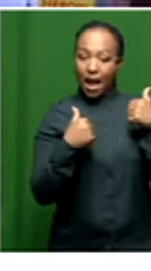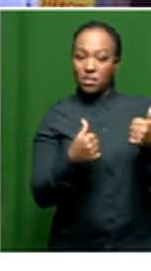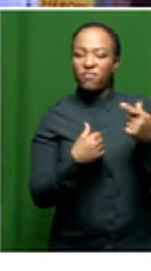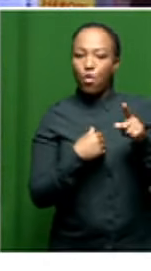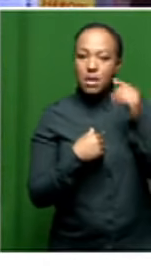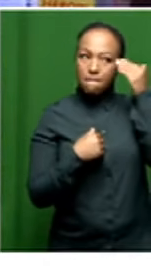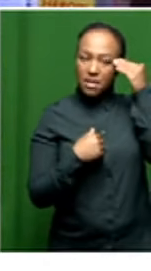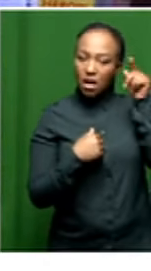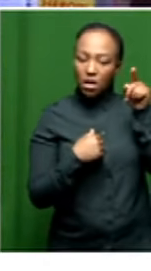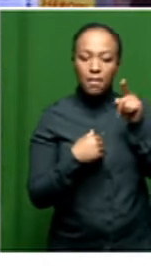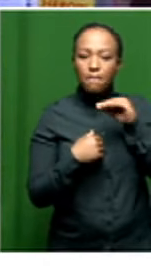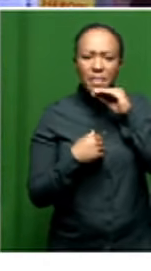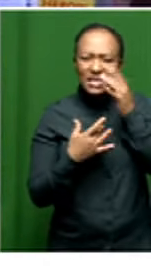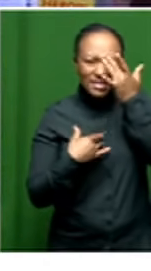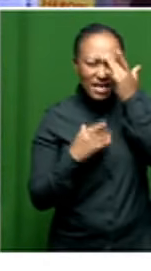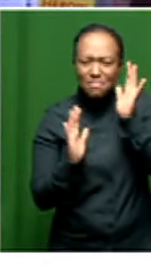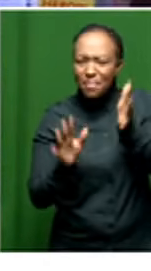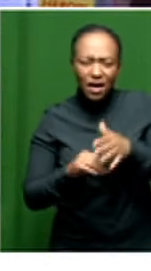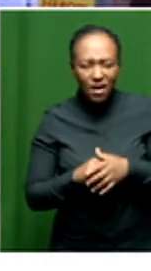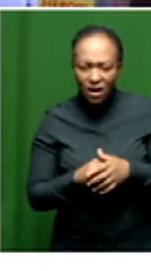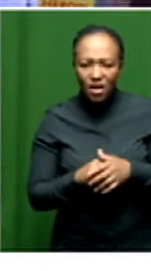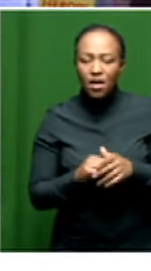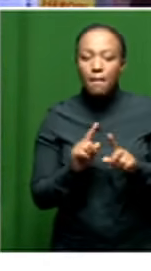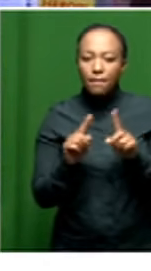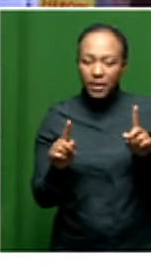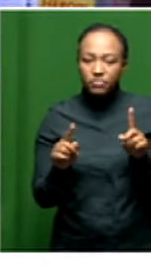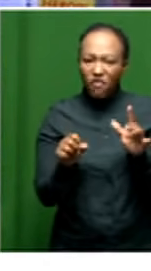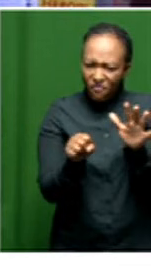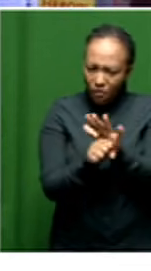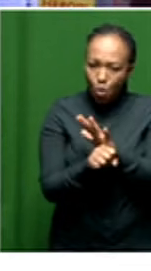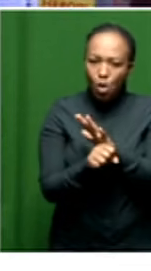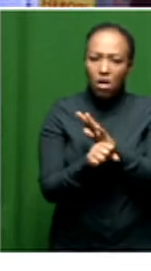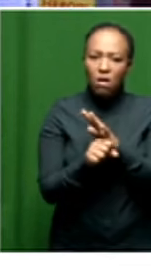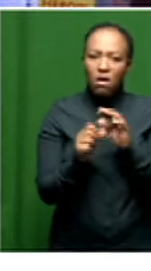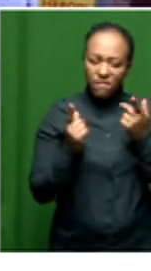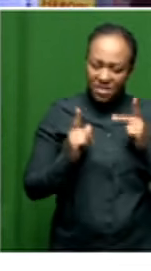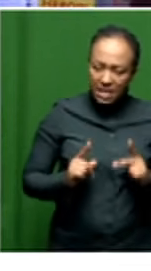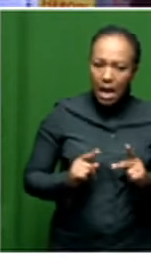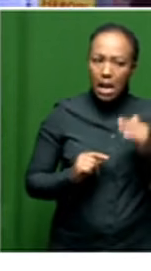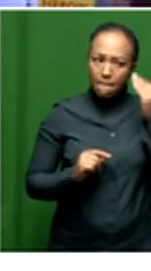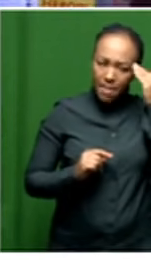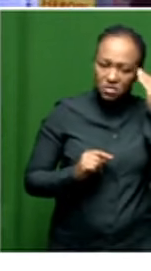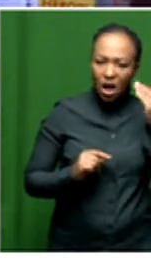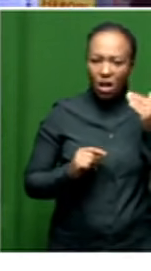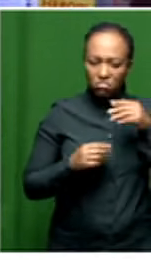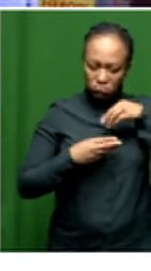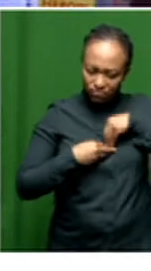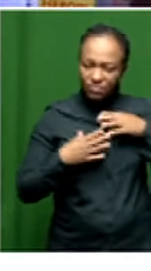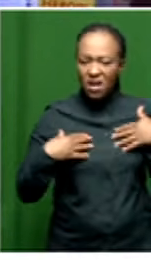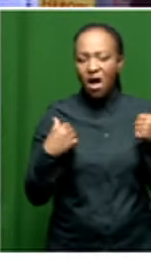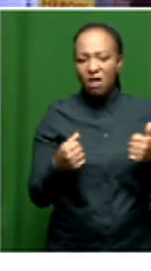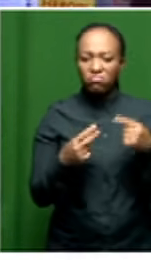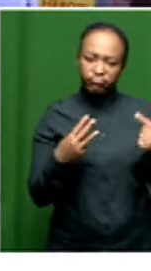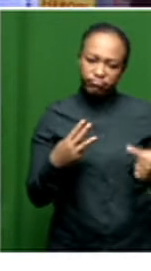mere absence of disease or infirmity, but is a complete state of physical and mental well-being.